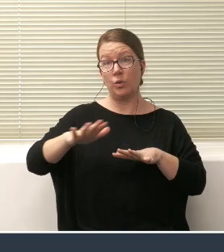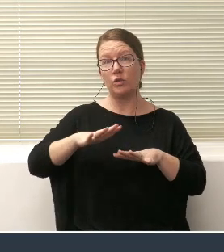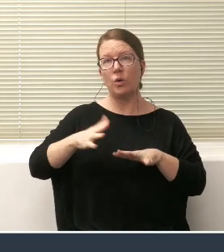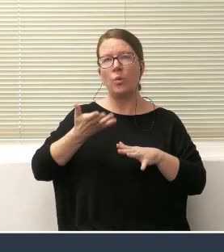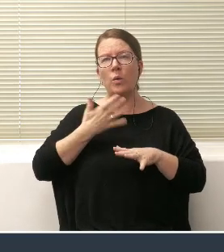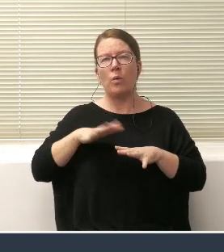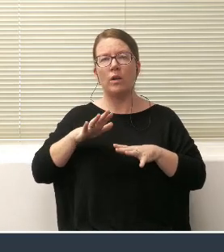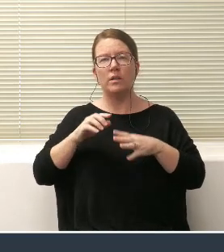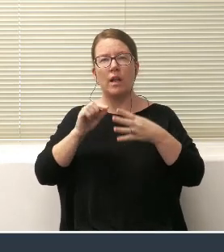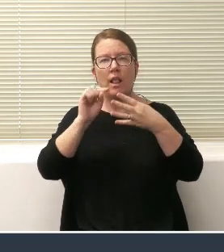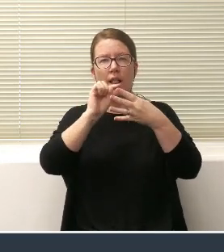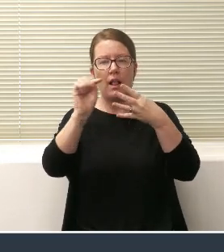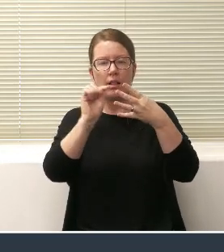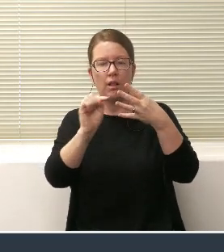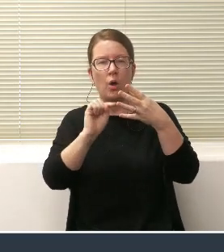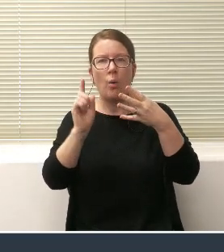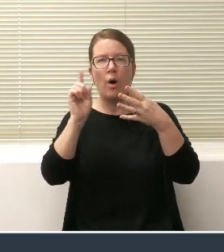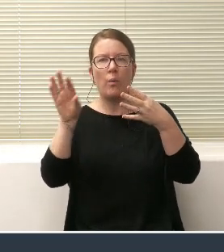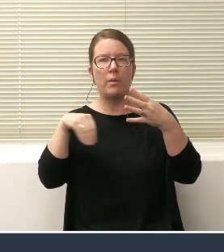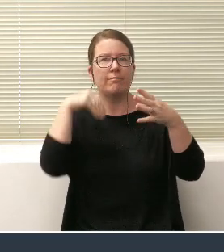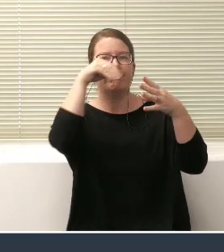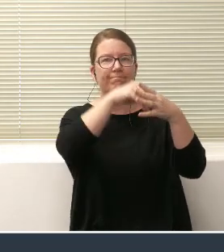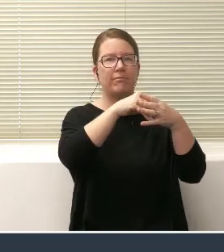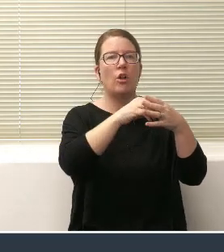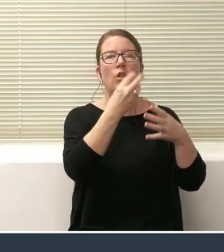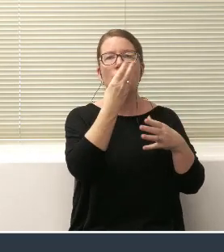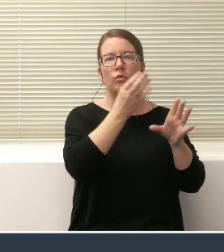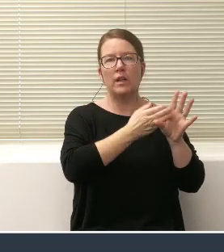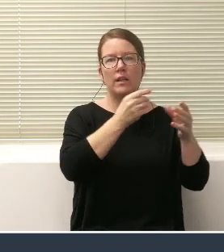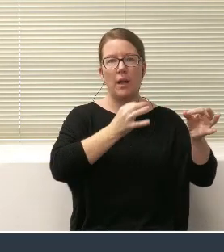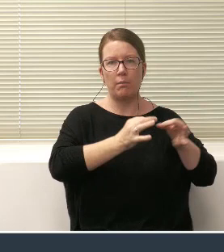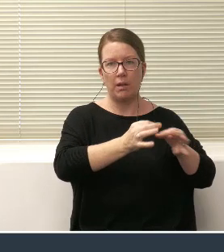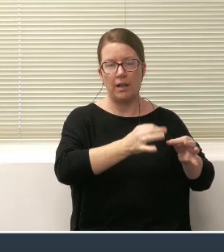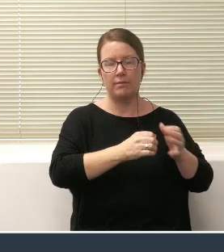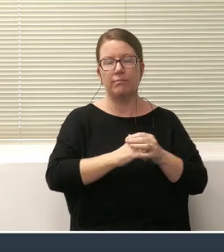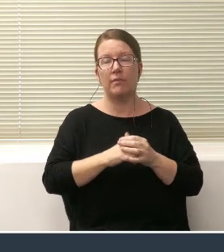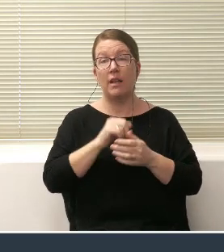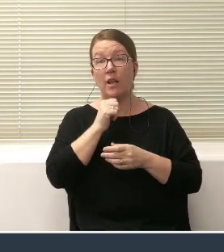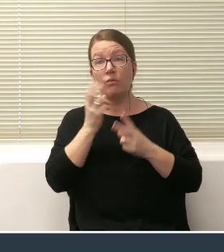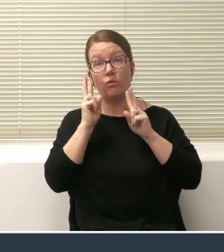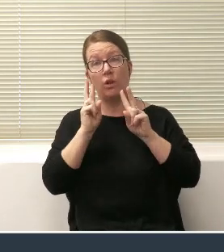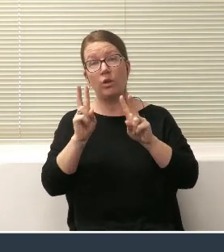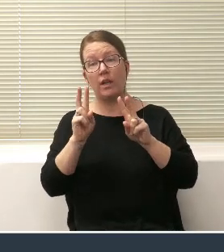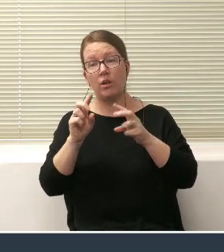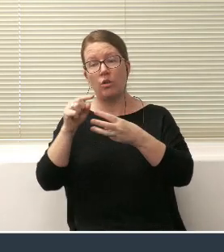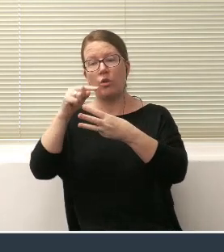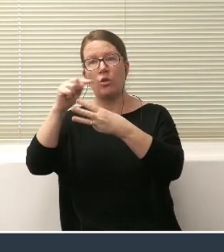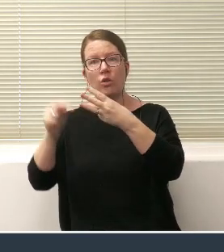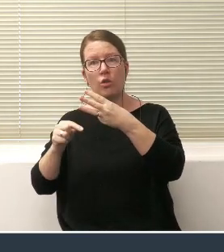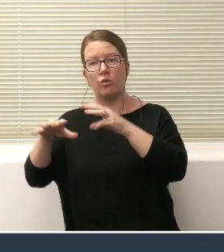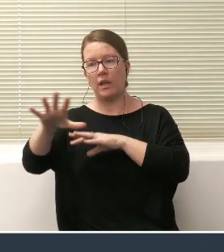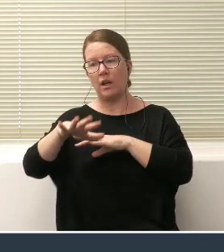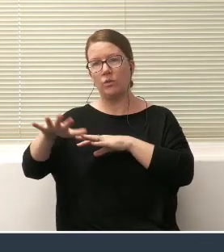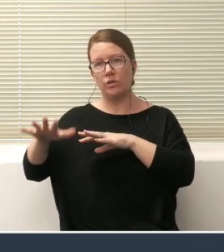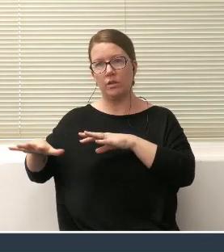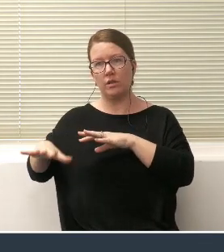will put into our 3-year plan. So if we're looking at divesting the 3 social housing